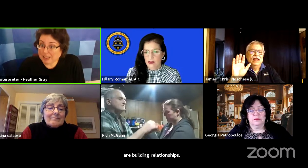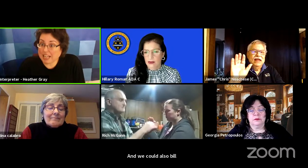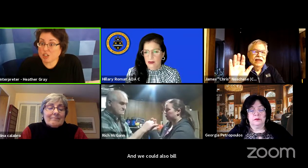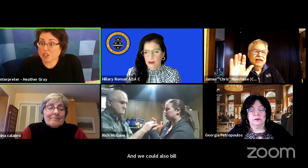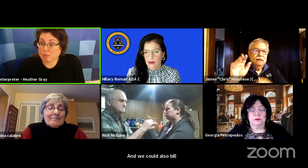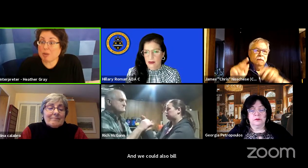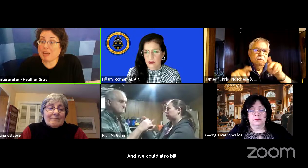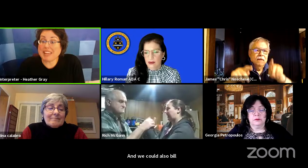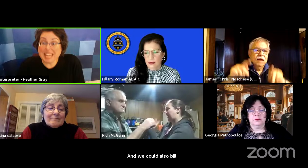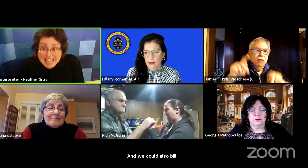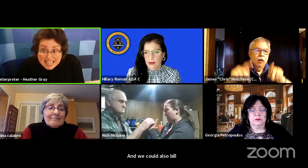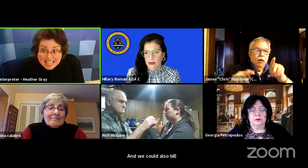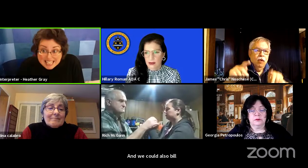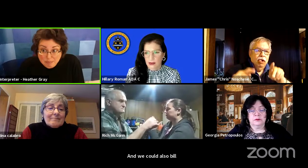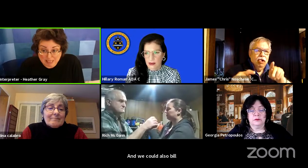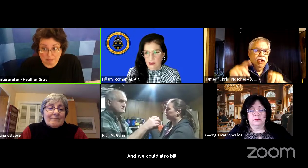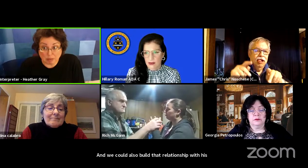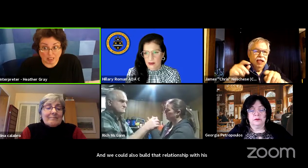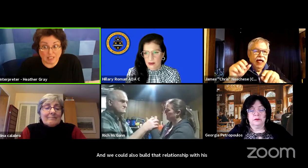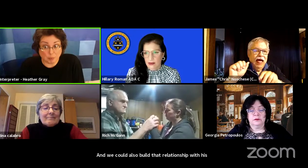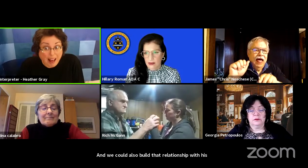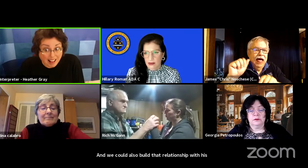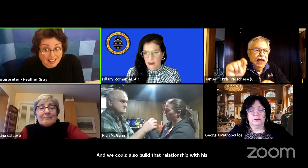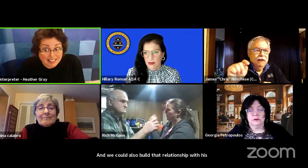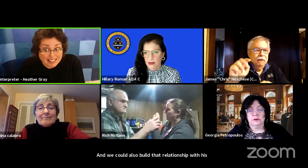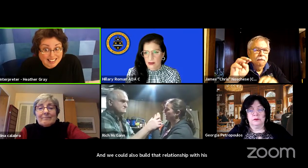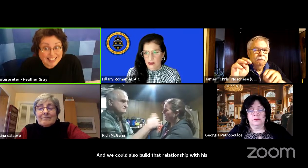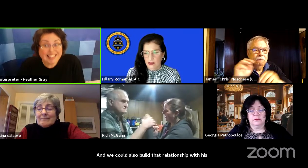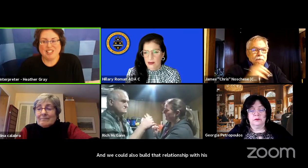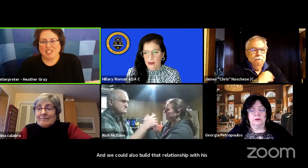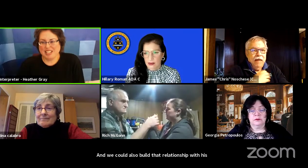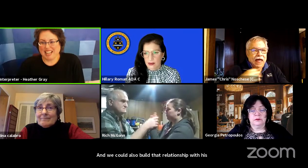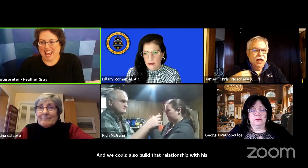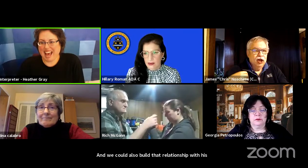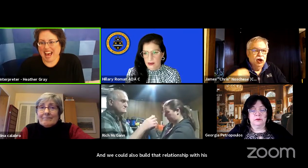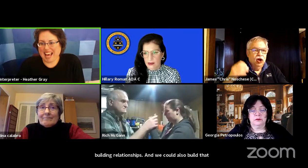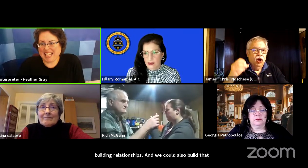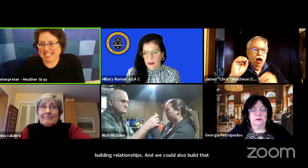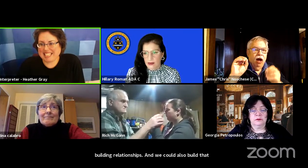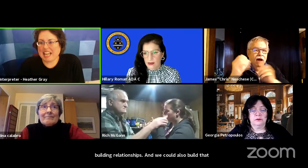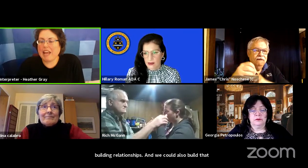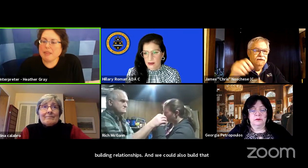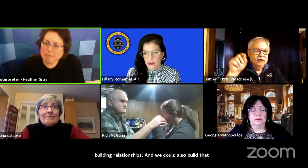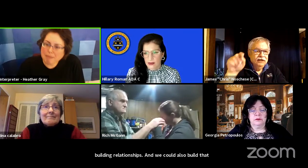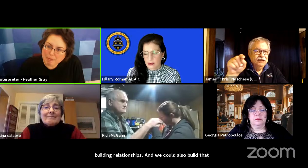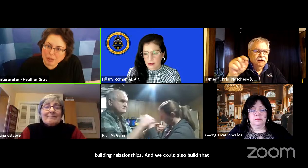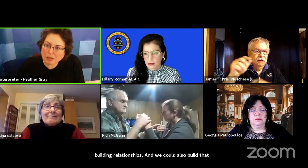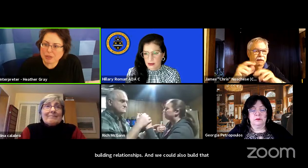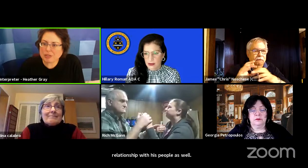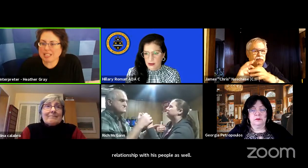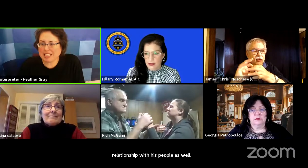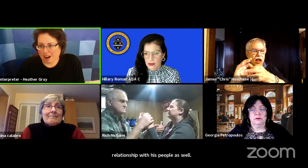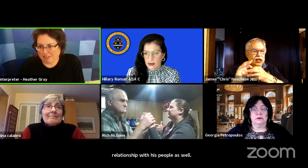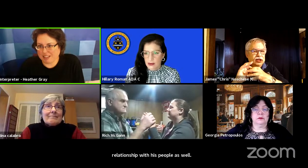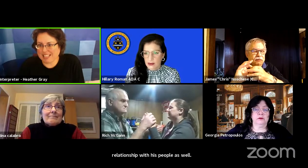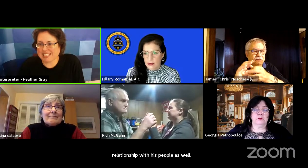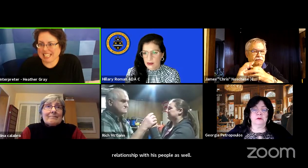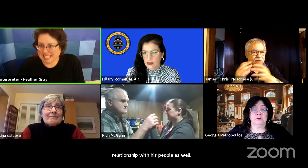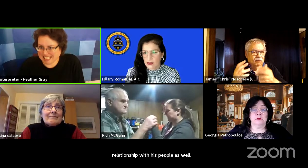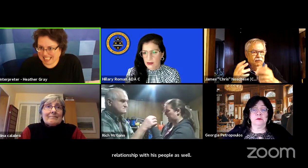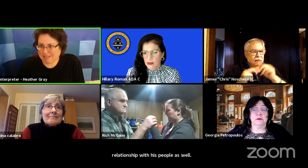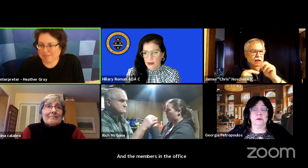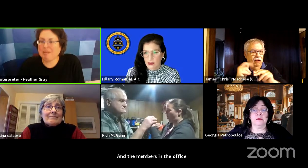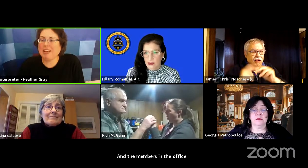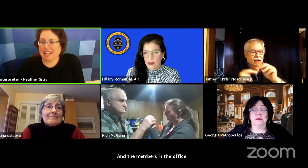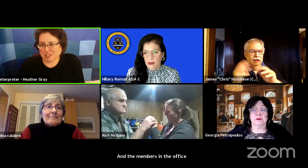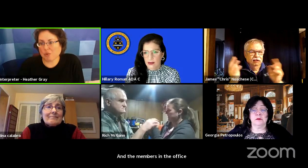build that relationship with his people as well. And the members in the office and